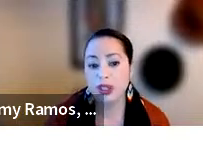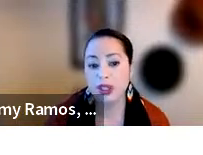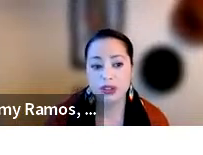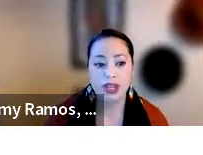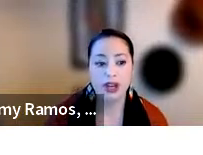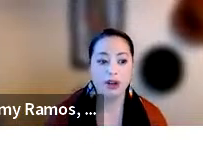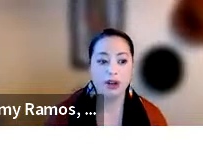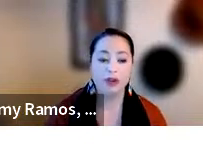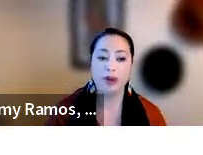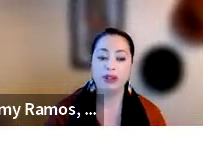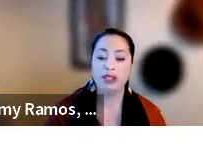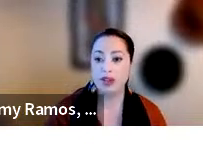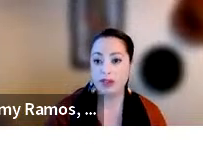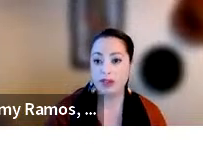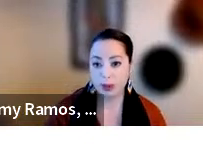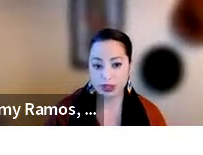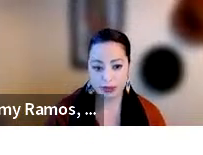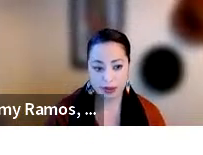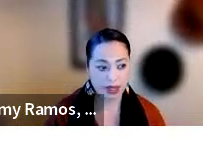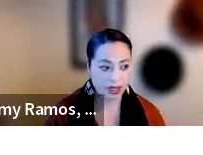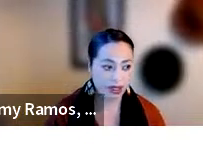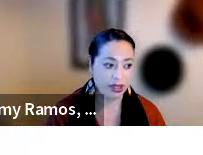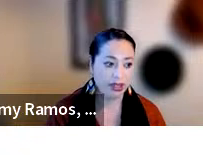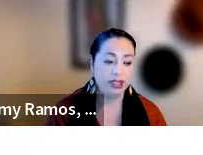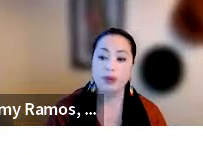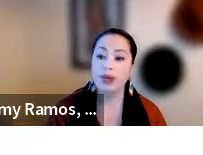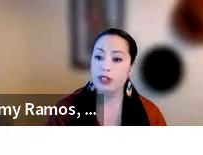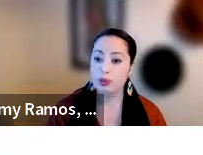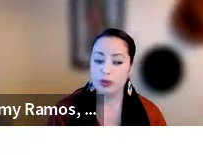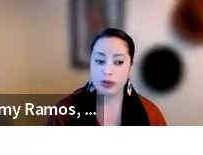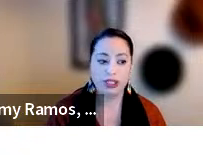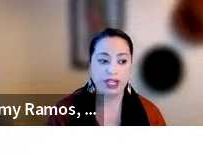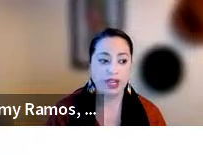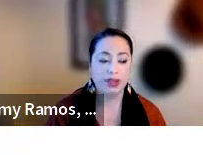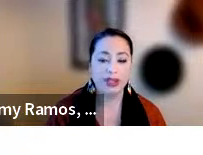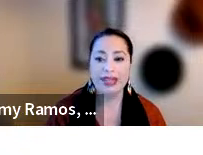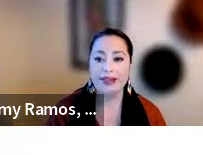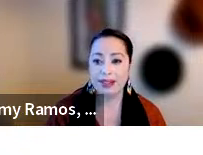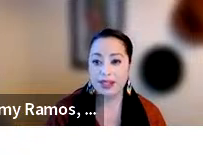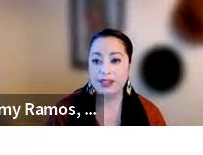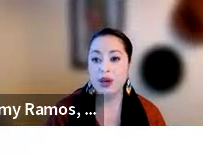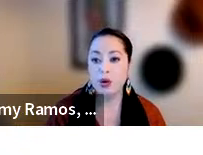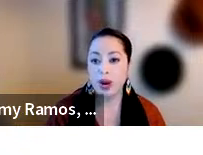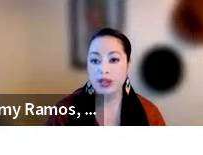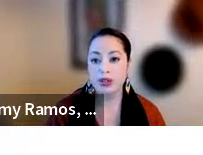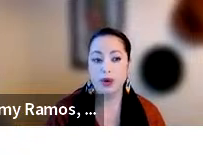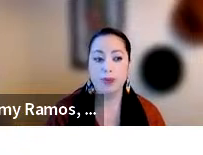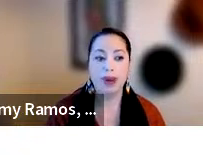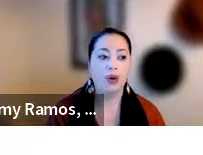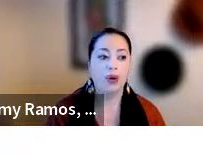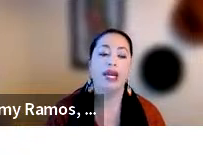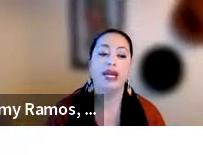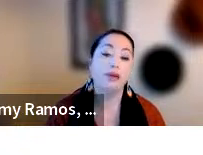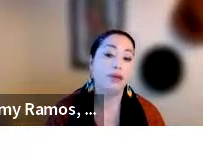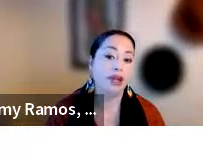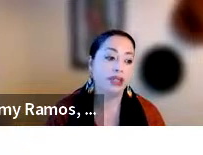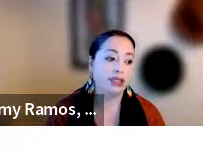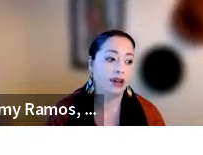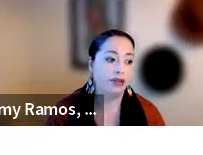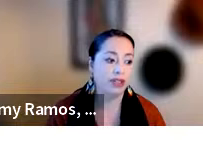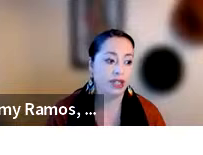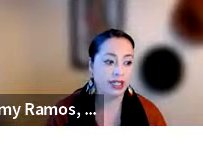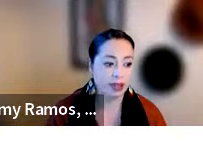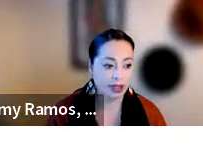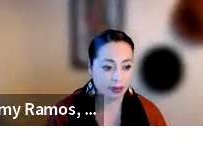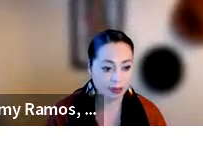please make sure that you stay on for about 75% of the meeting to be eligible for a stipend. That does equate to about 90